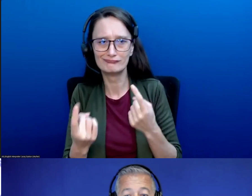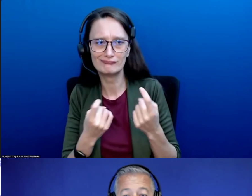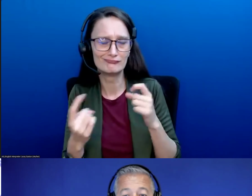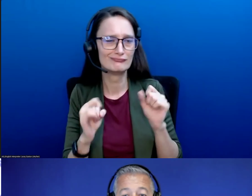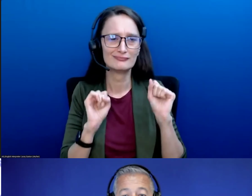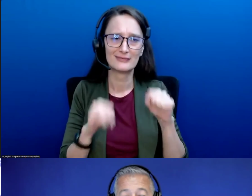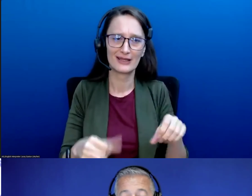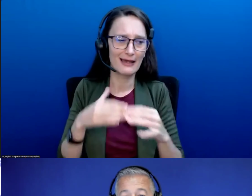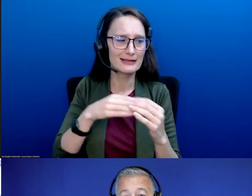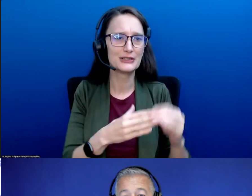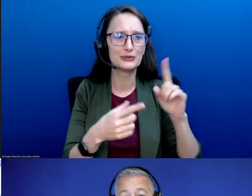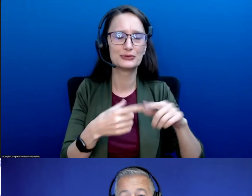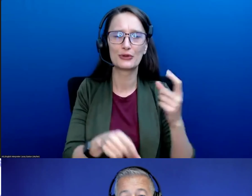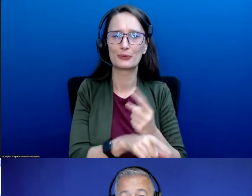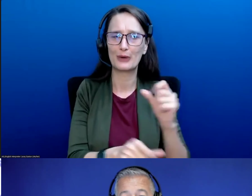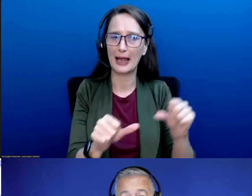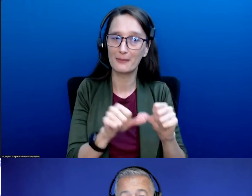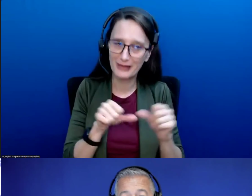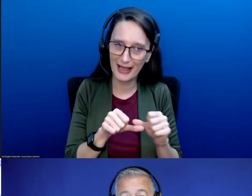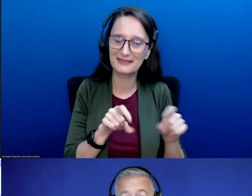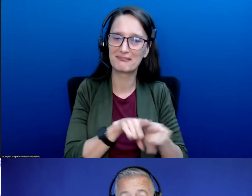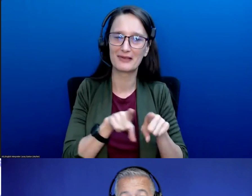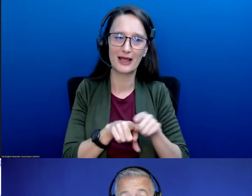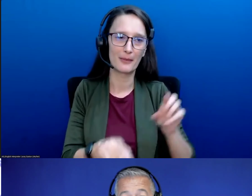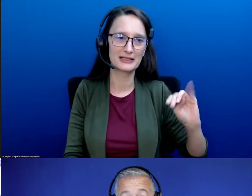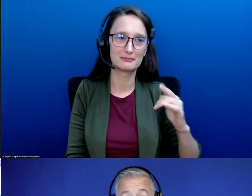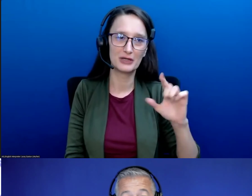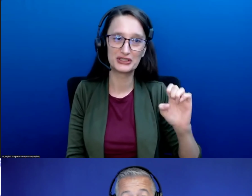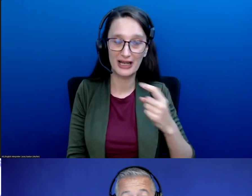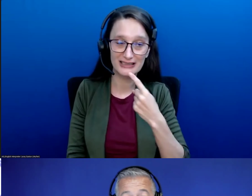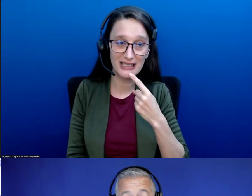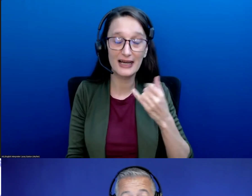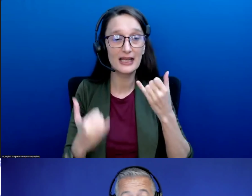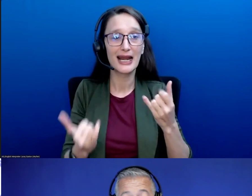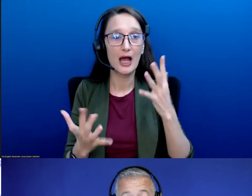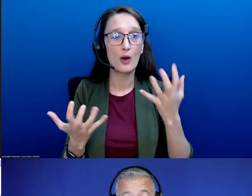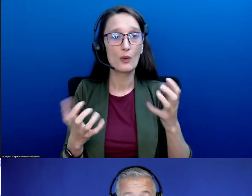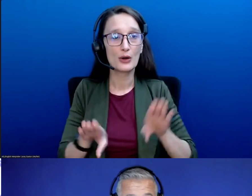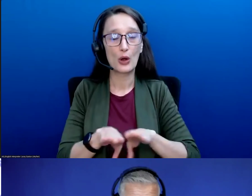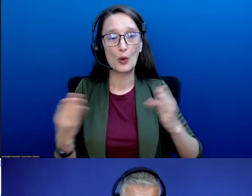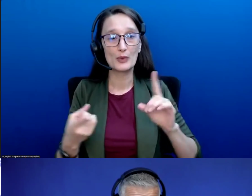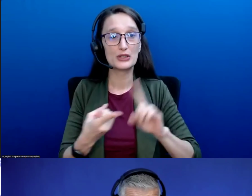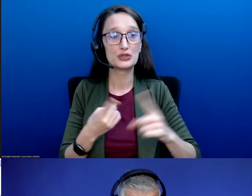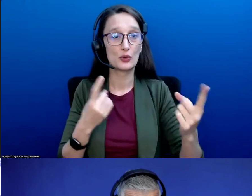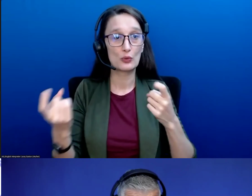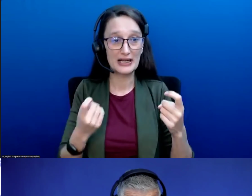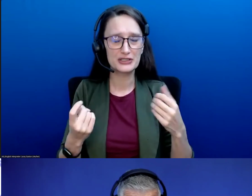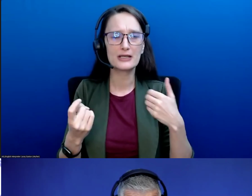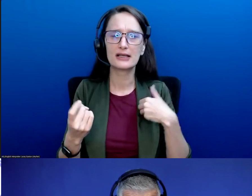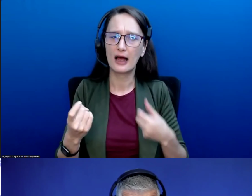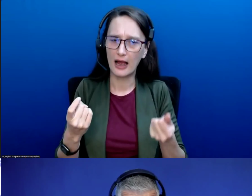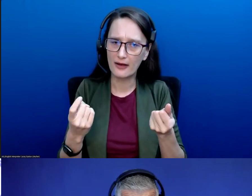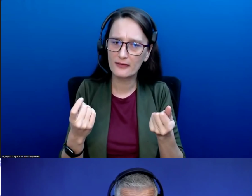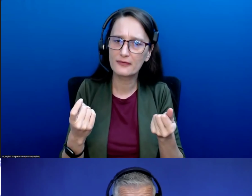you to the right place, like Michelle said. But with that, I do want to open it up to questions. We do have